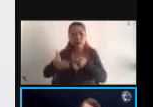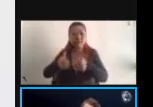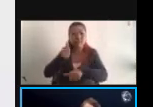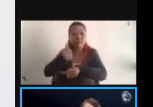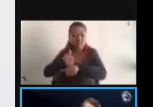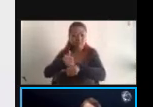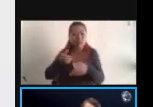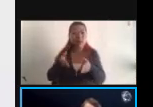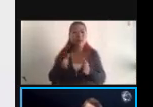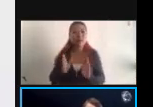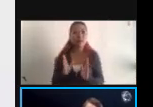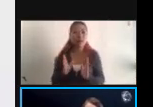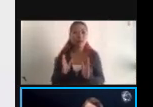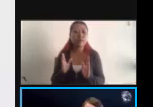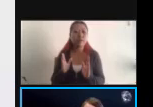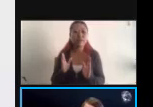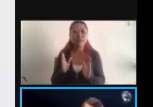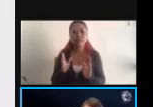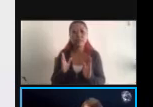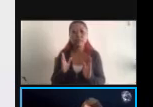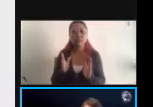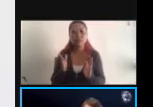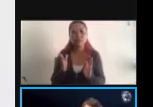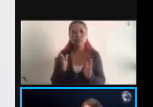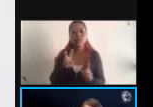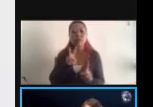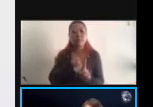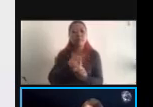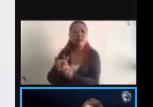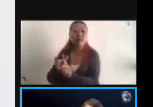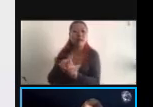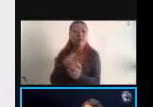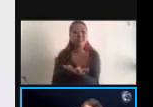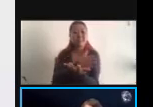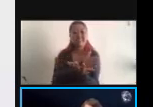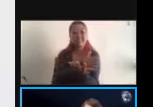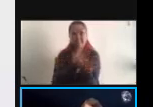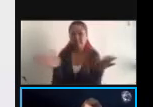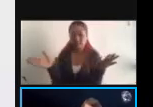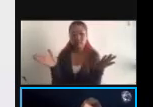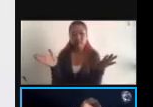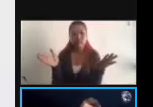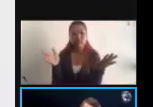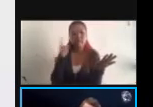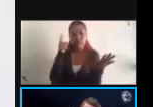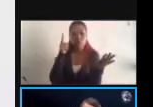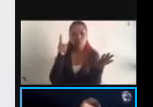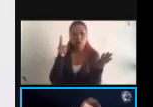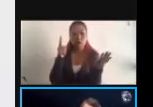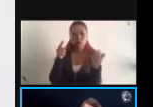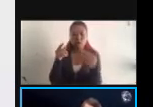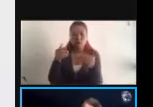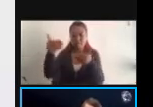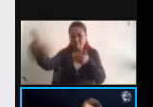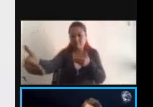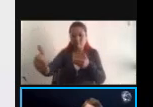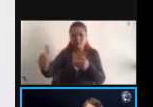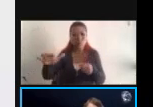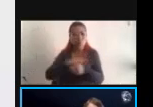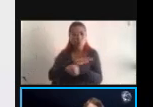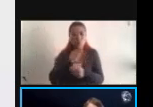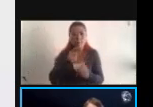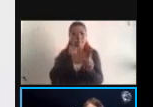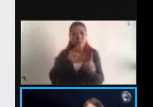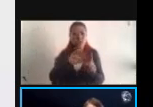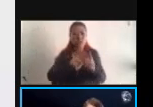enable that are applied across the entire life cycle of a mission, from the original concept,